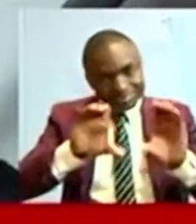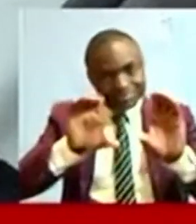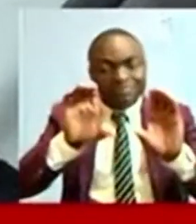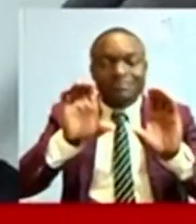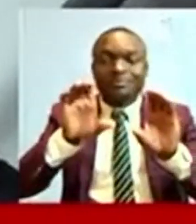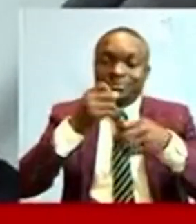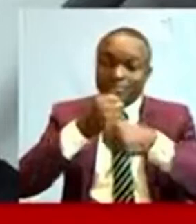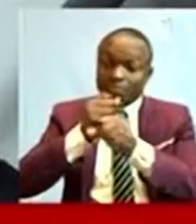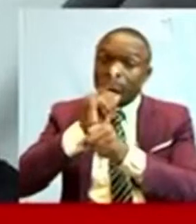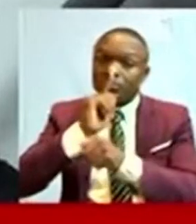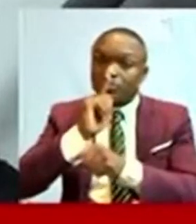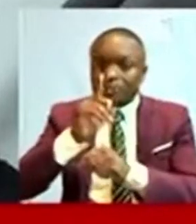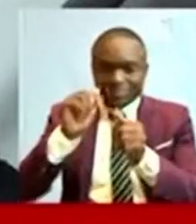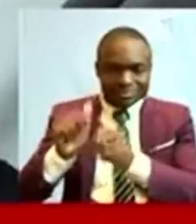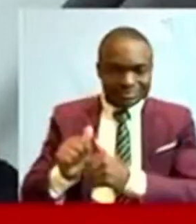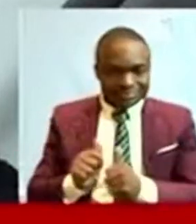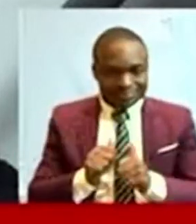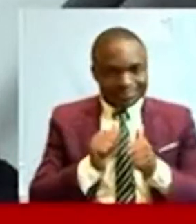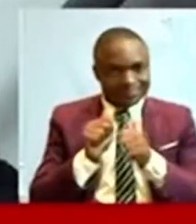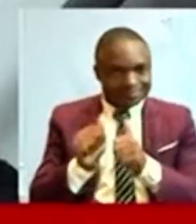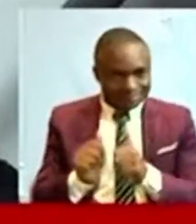ensure that our activities,